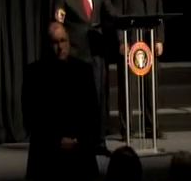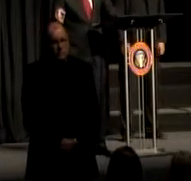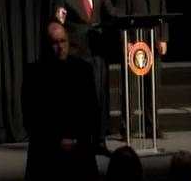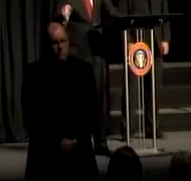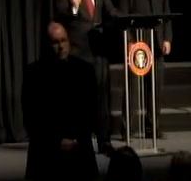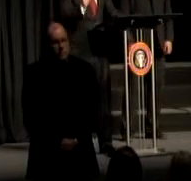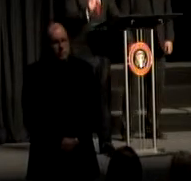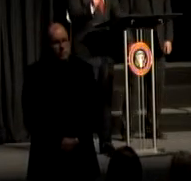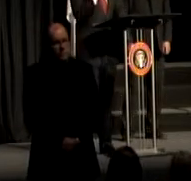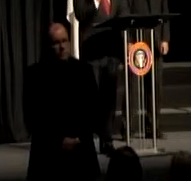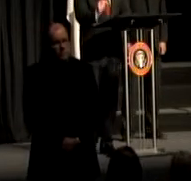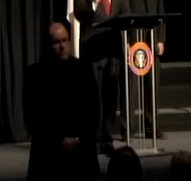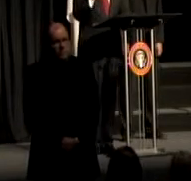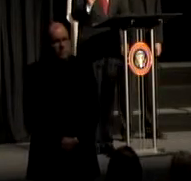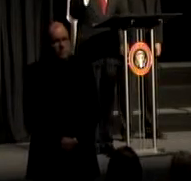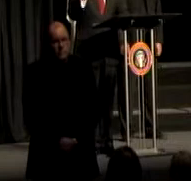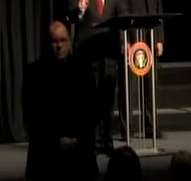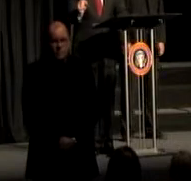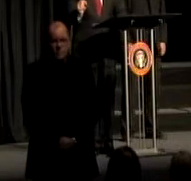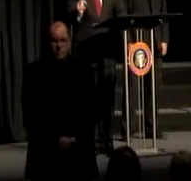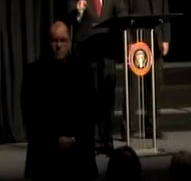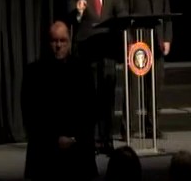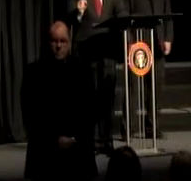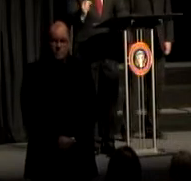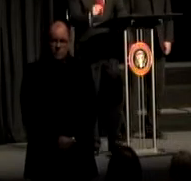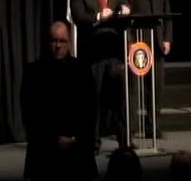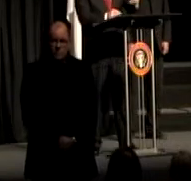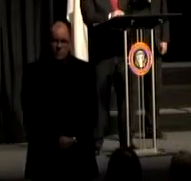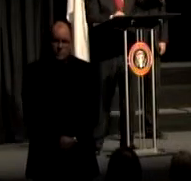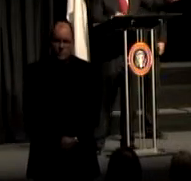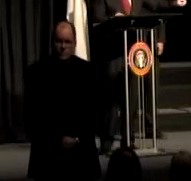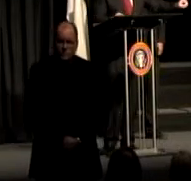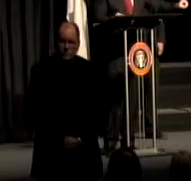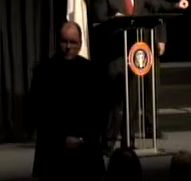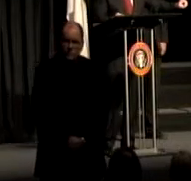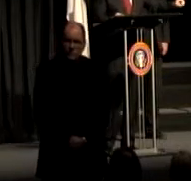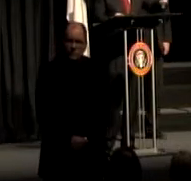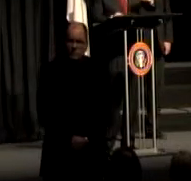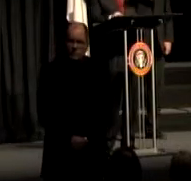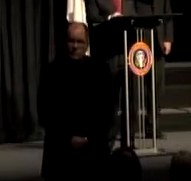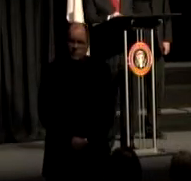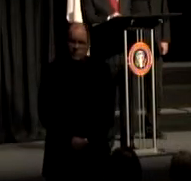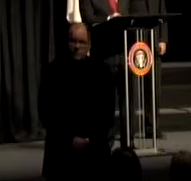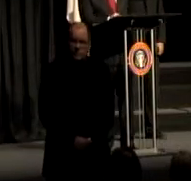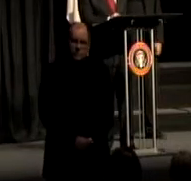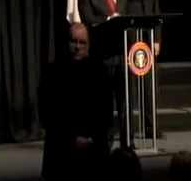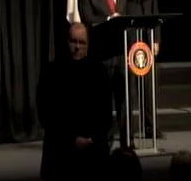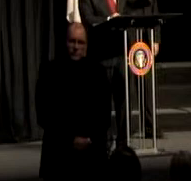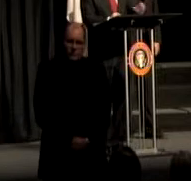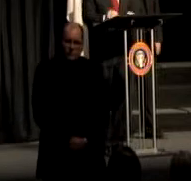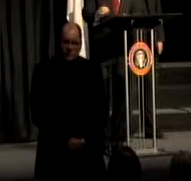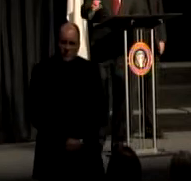ministry and if we can fulfill God's call in ministry not giving out entitlements not spending money